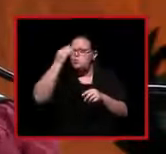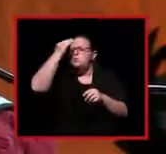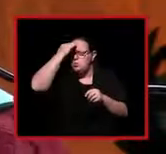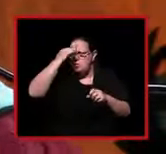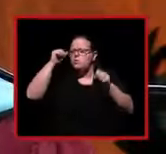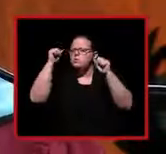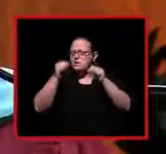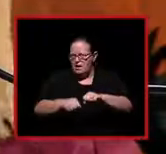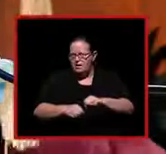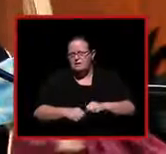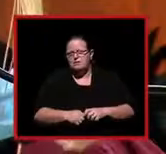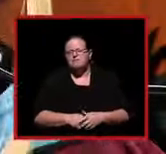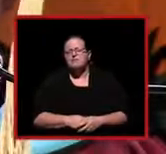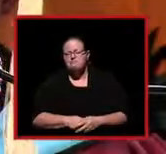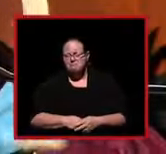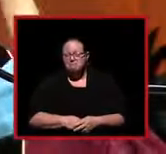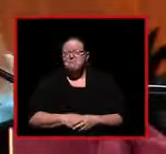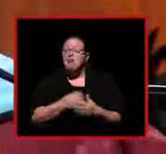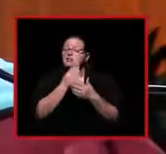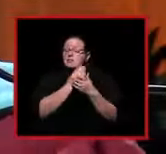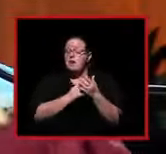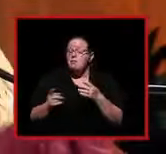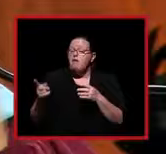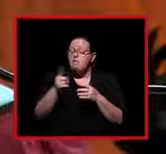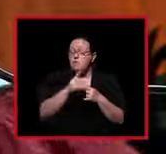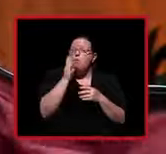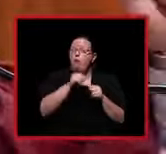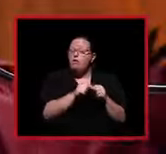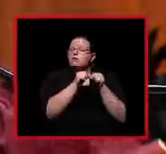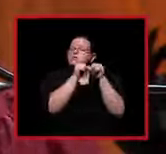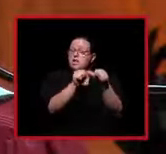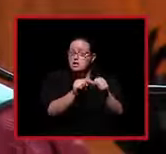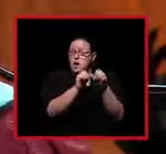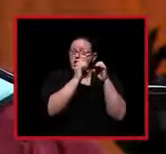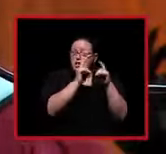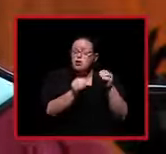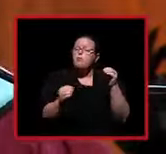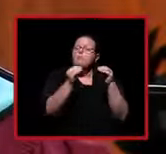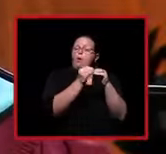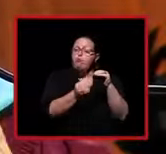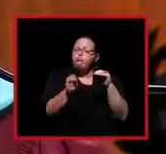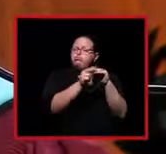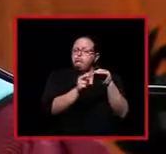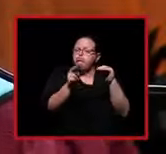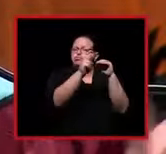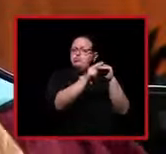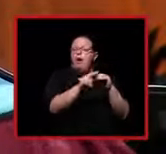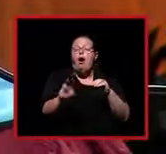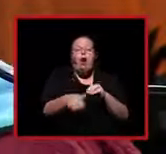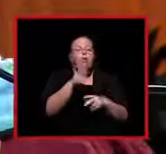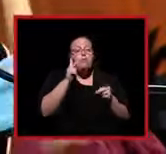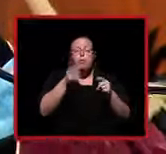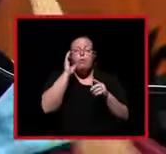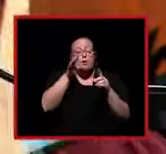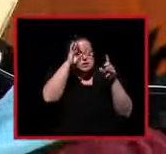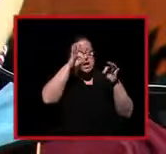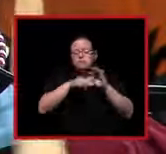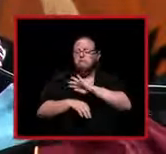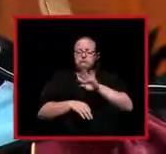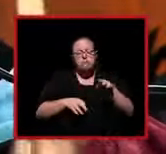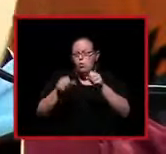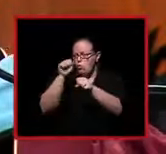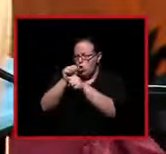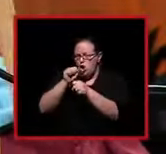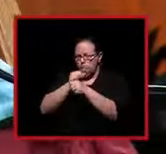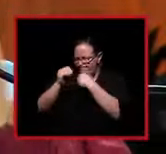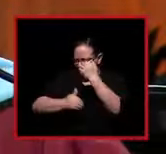little bit about. Now, while some of you will continue your education, others will enter the workforce. Our economy is getting stronger, and